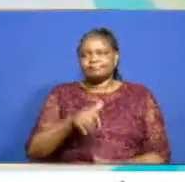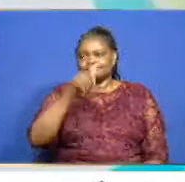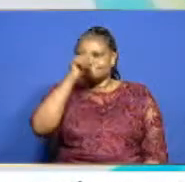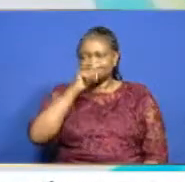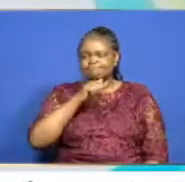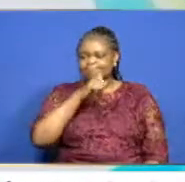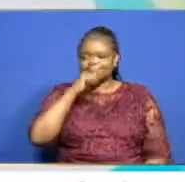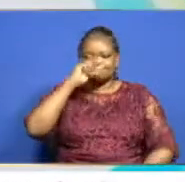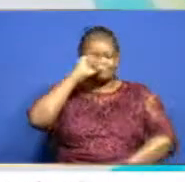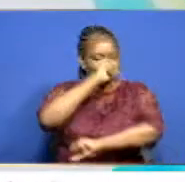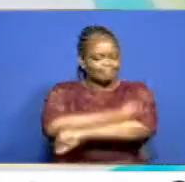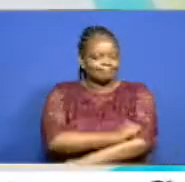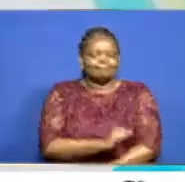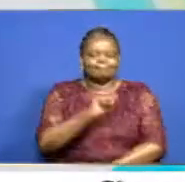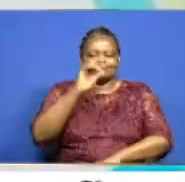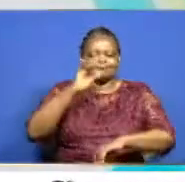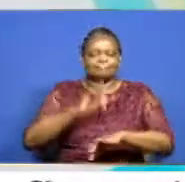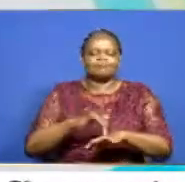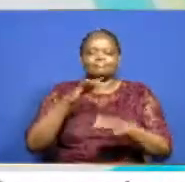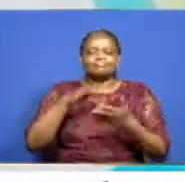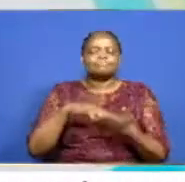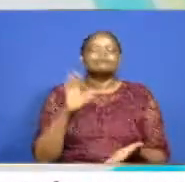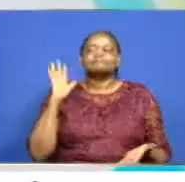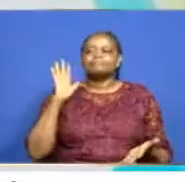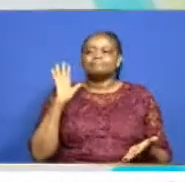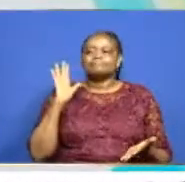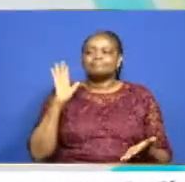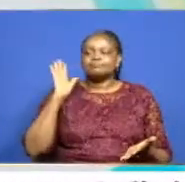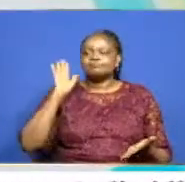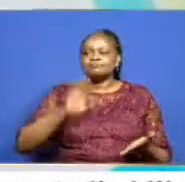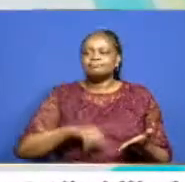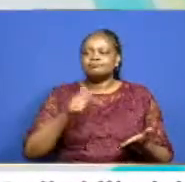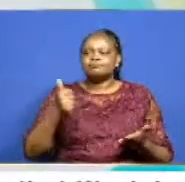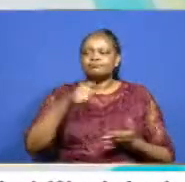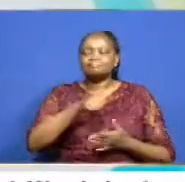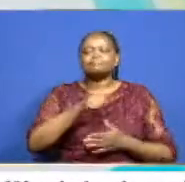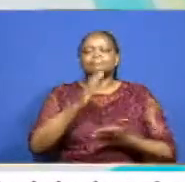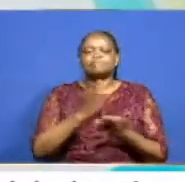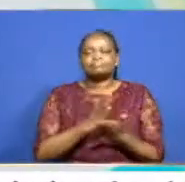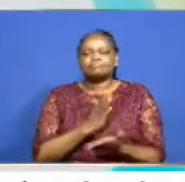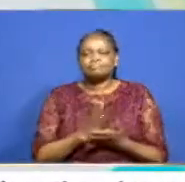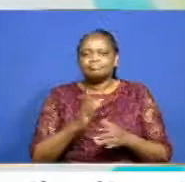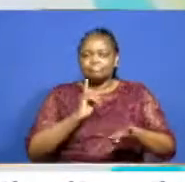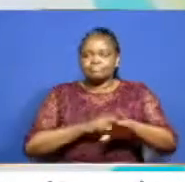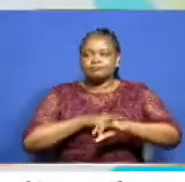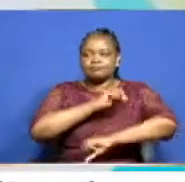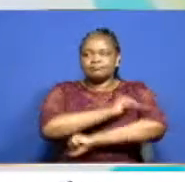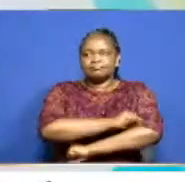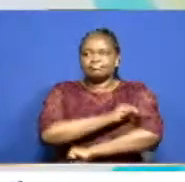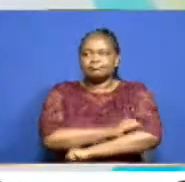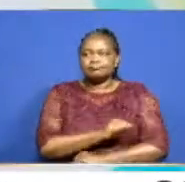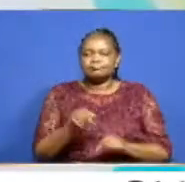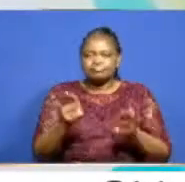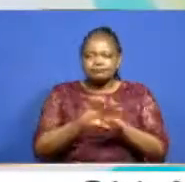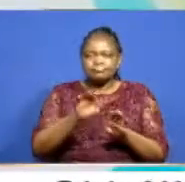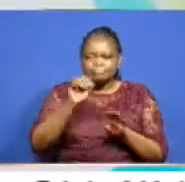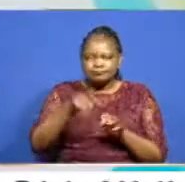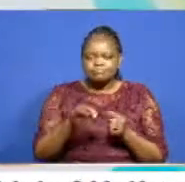borne the brunt of this more than any other sector. Remember, when the schools were closed in March,